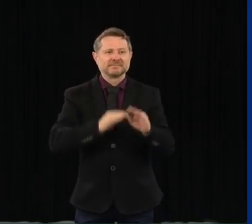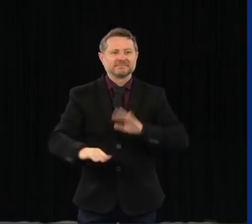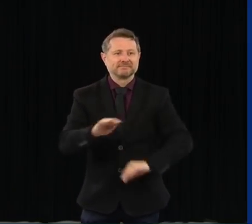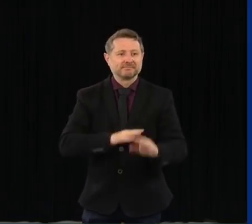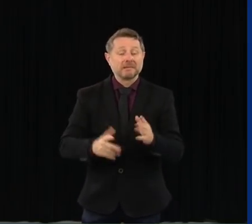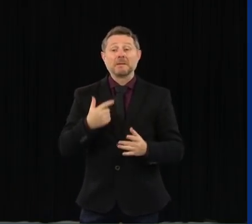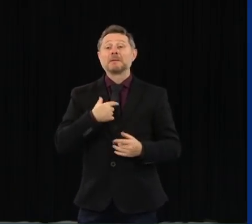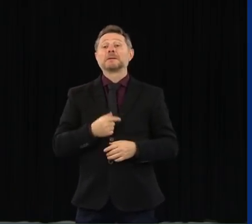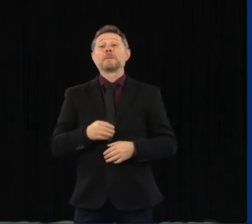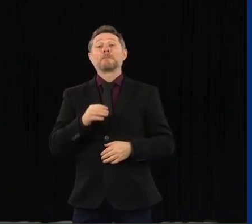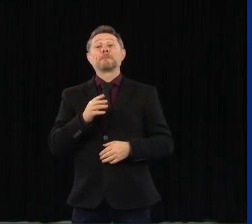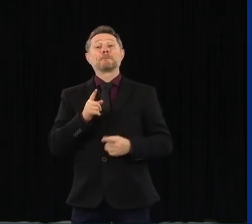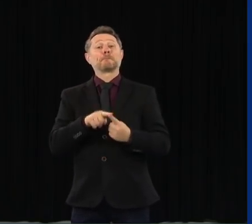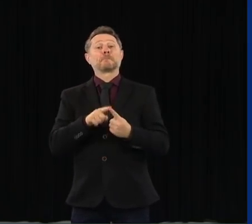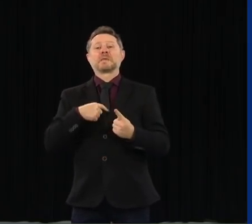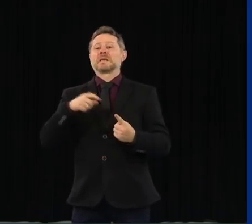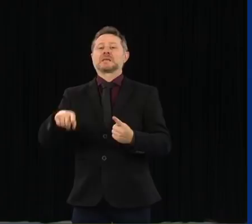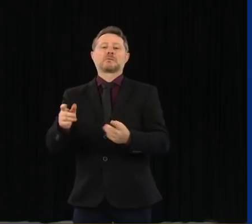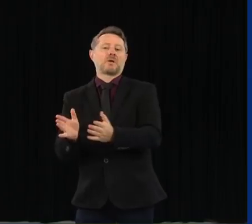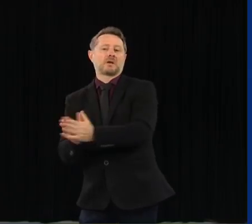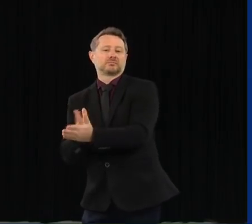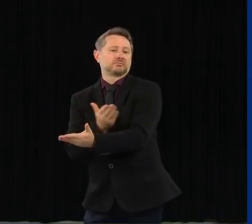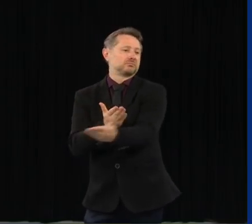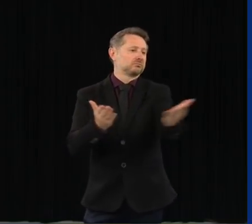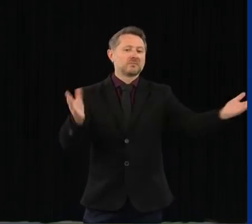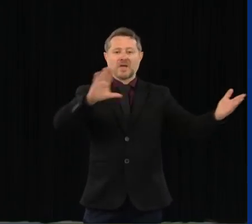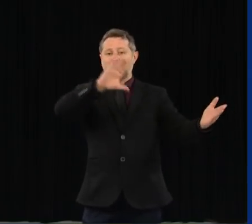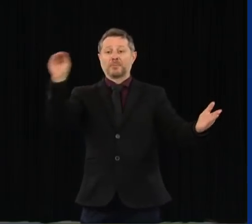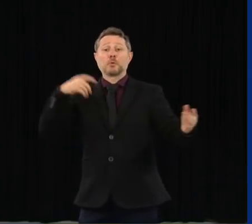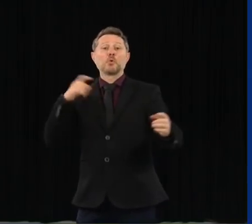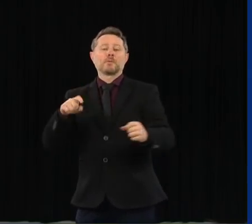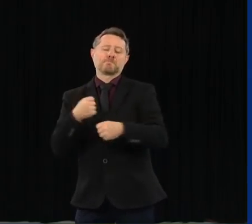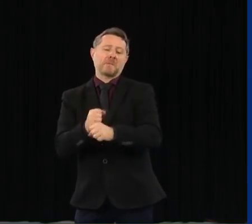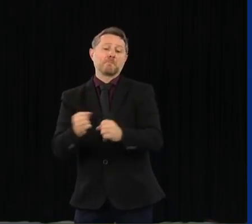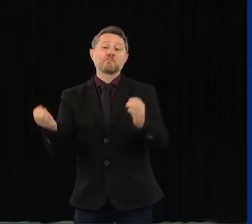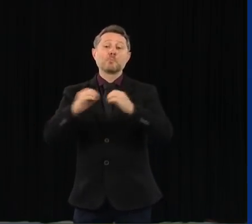need companies to make the materials. It is